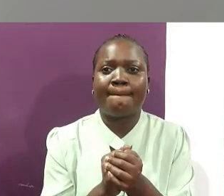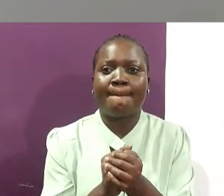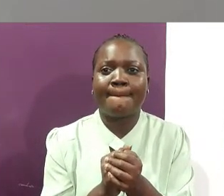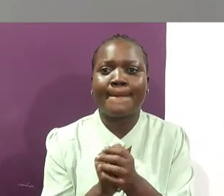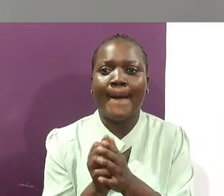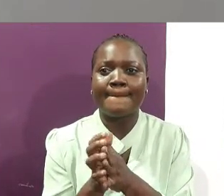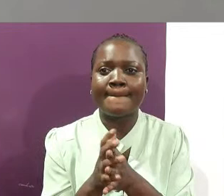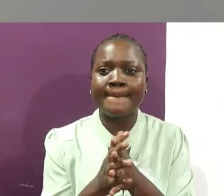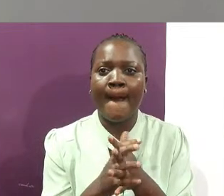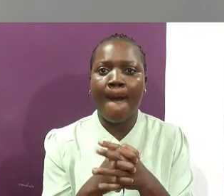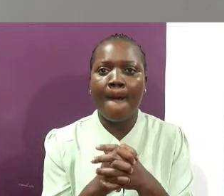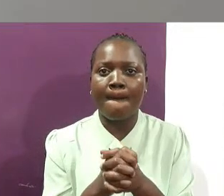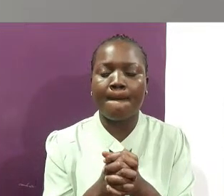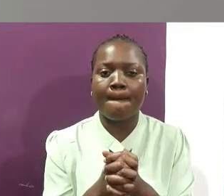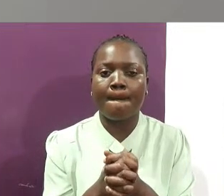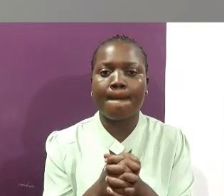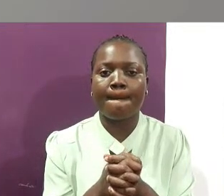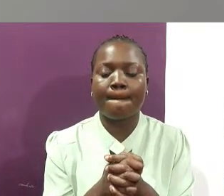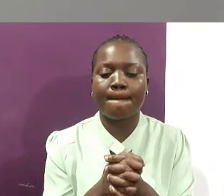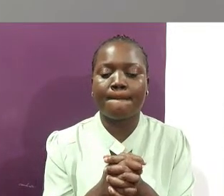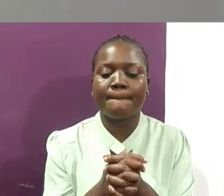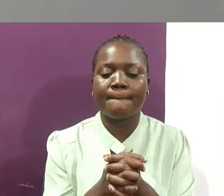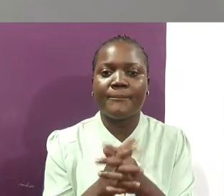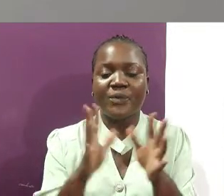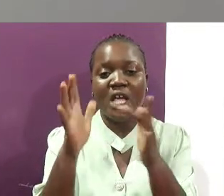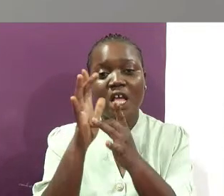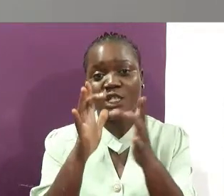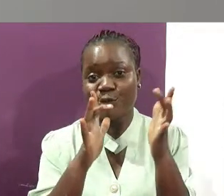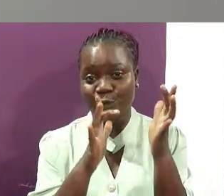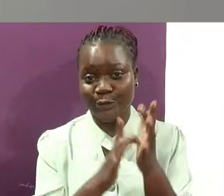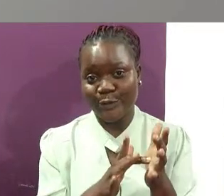that you also love one another.